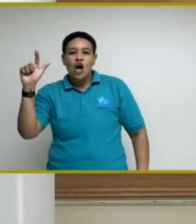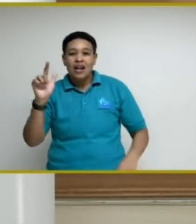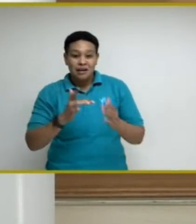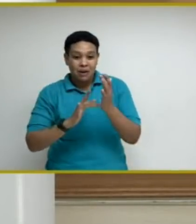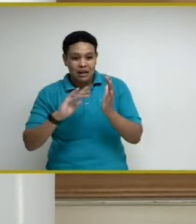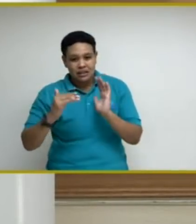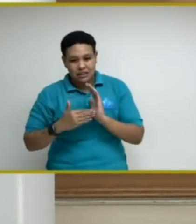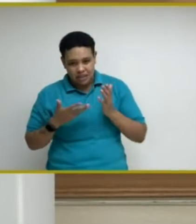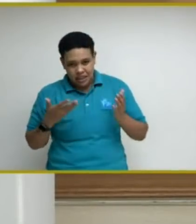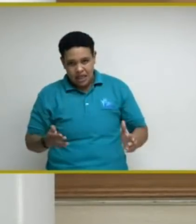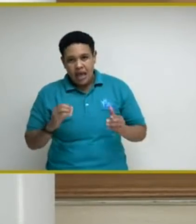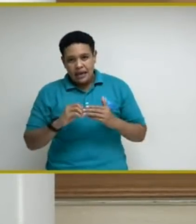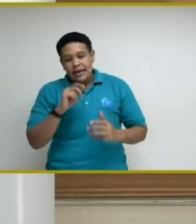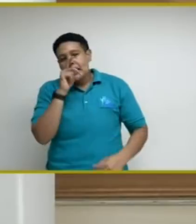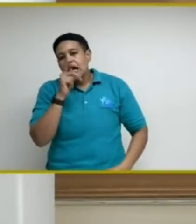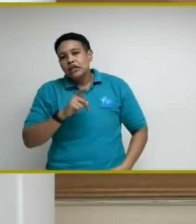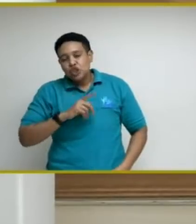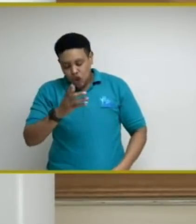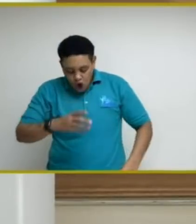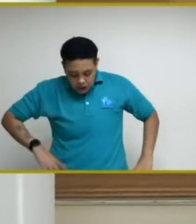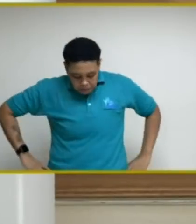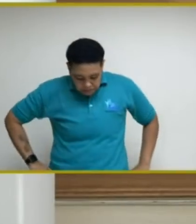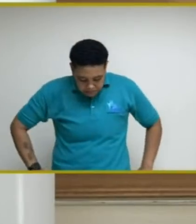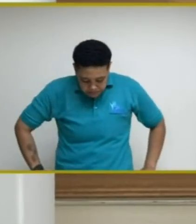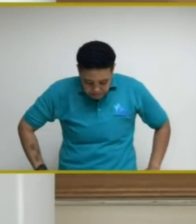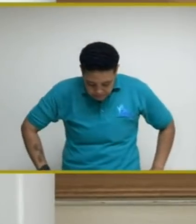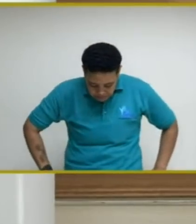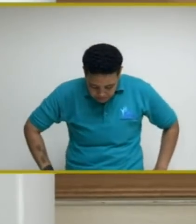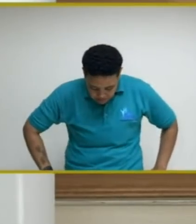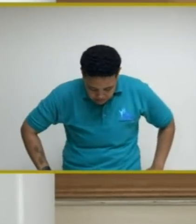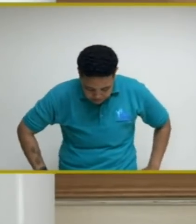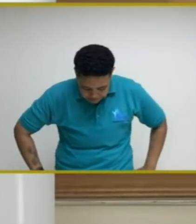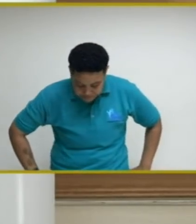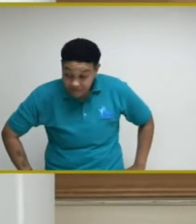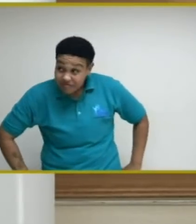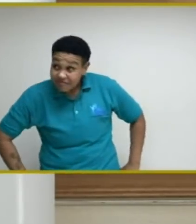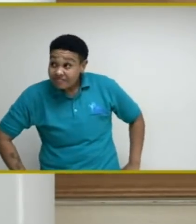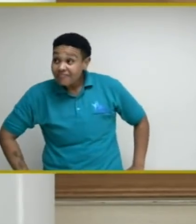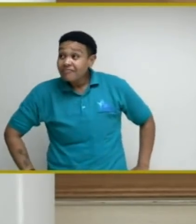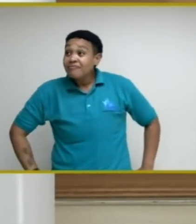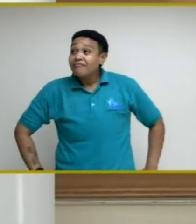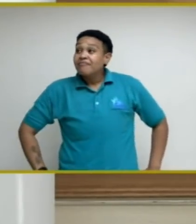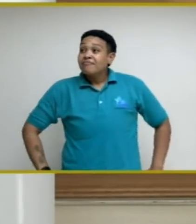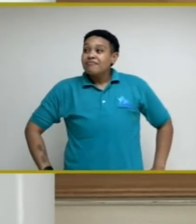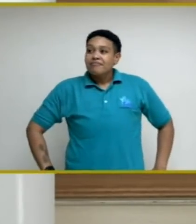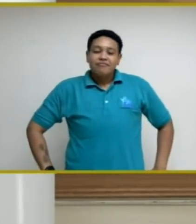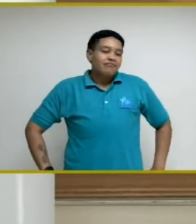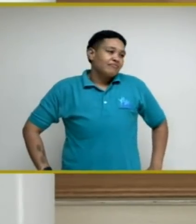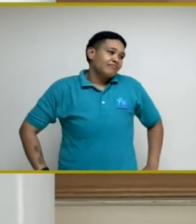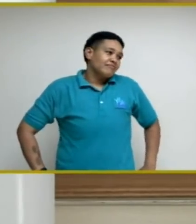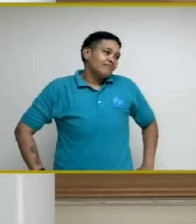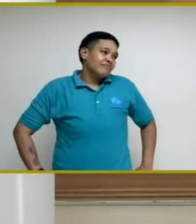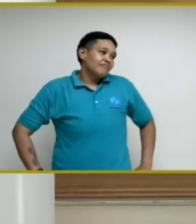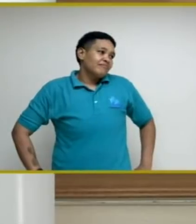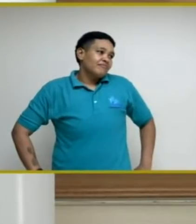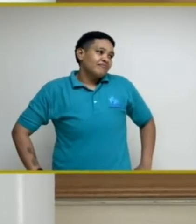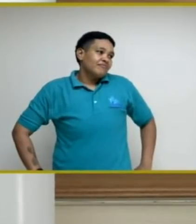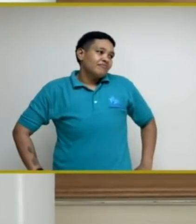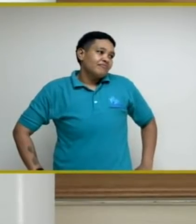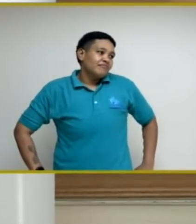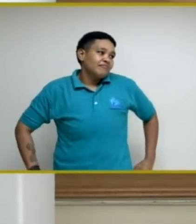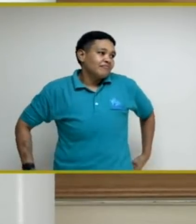here in Kingston. We are also looking at a few other proposals for our